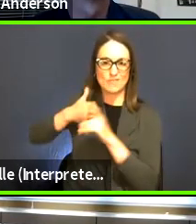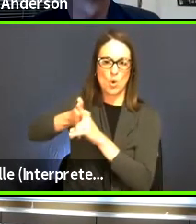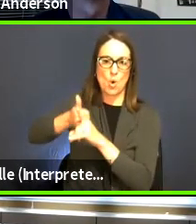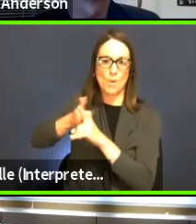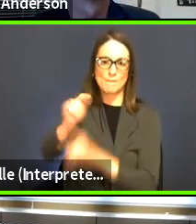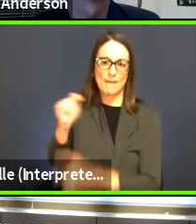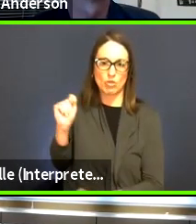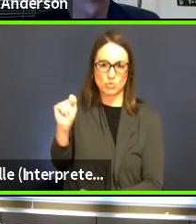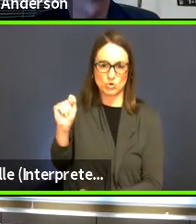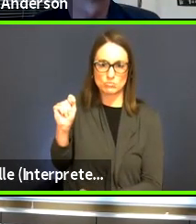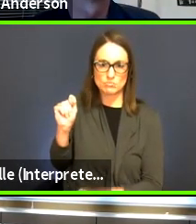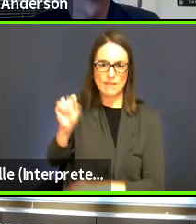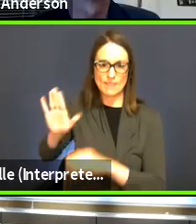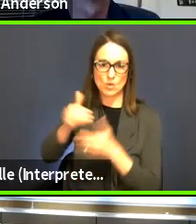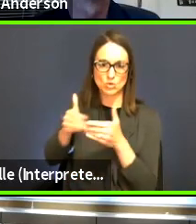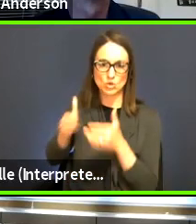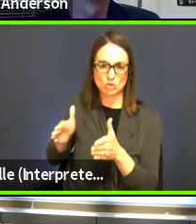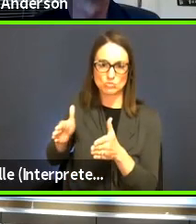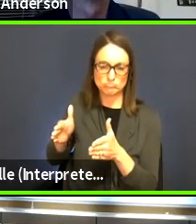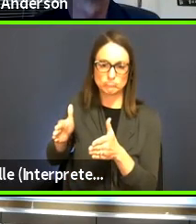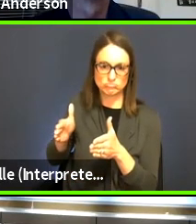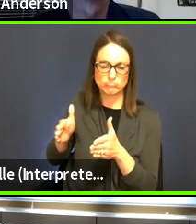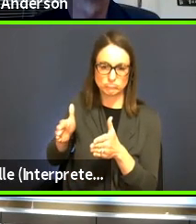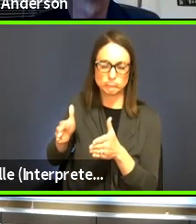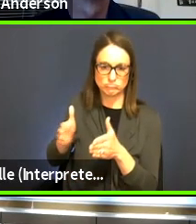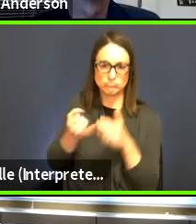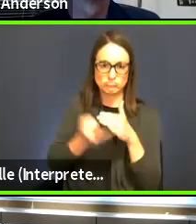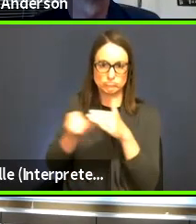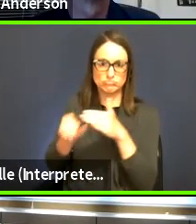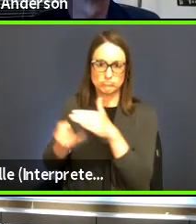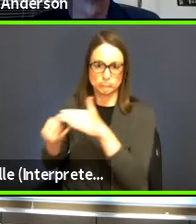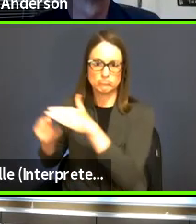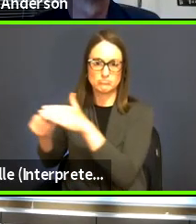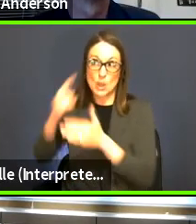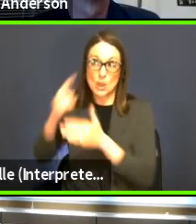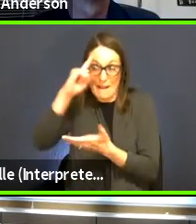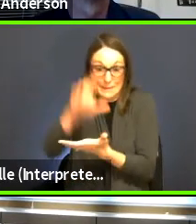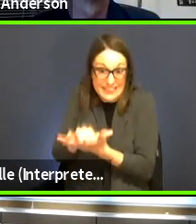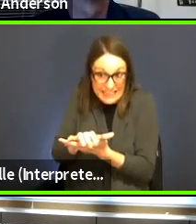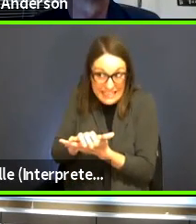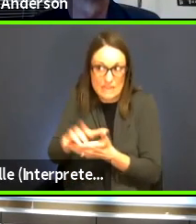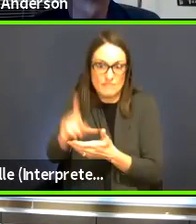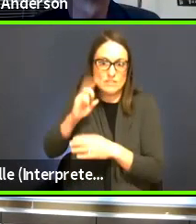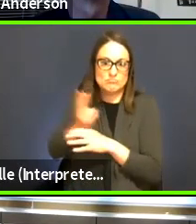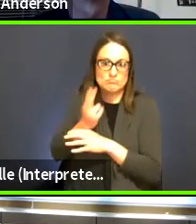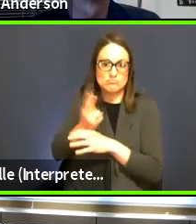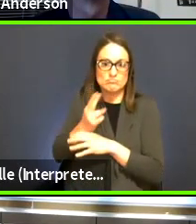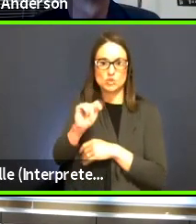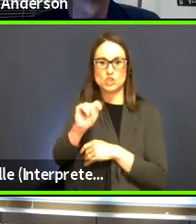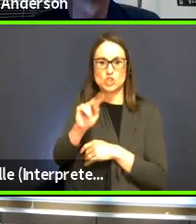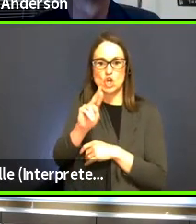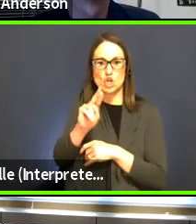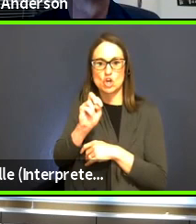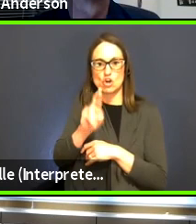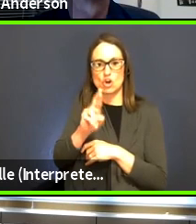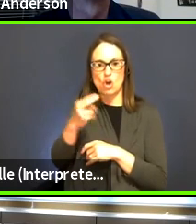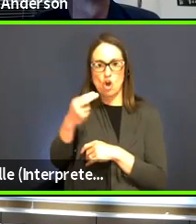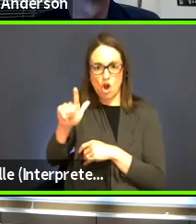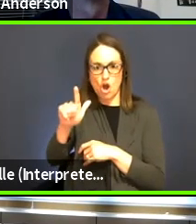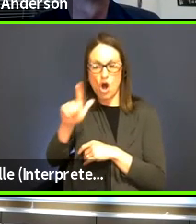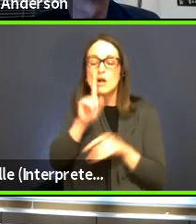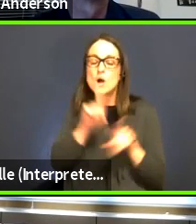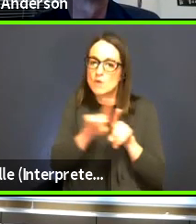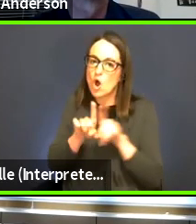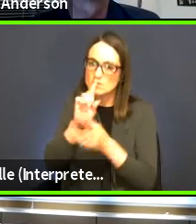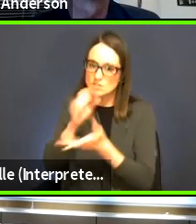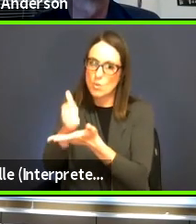so my belief is that we're putting them in Turner Hall. And also that would help with food delivery and some of those things, that